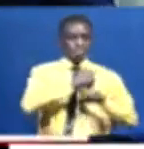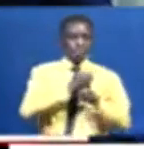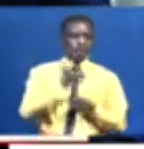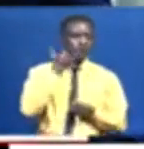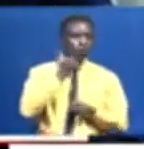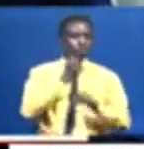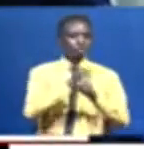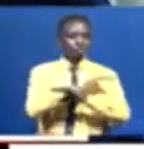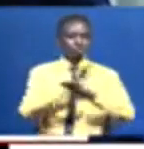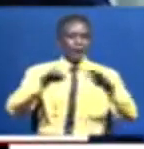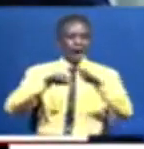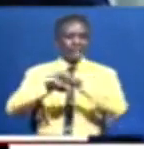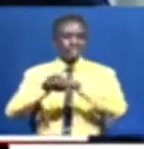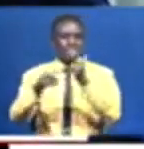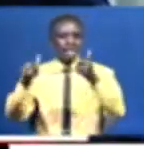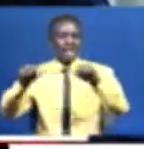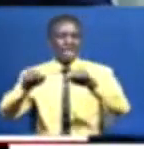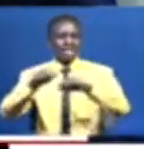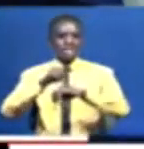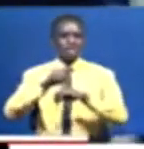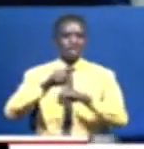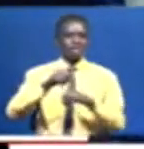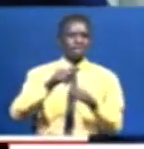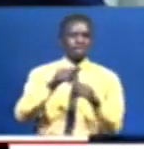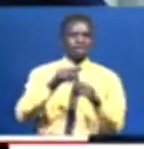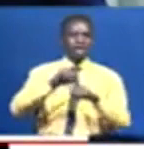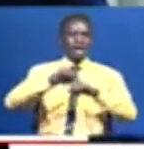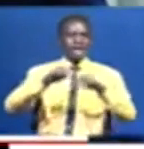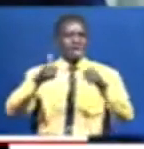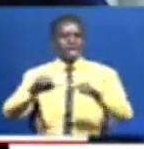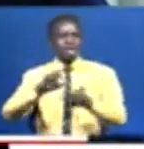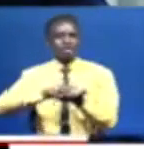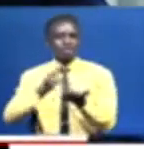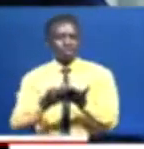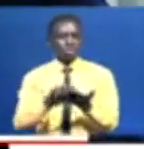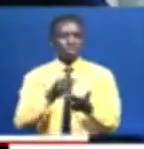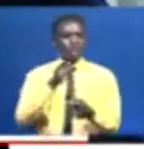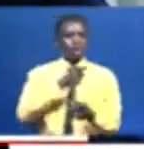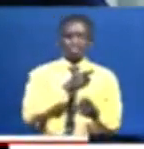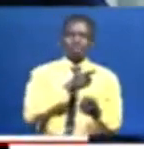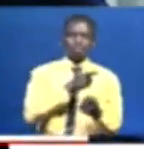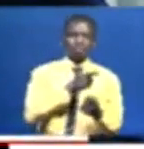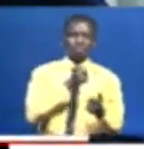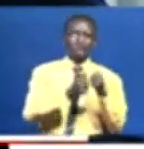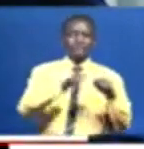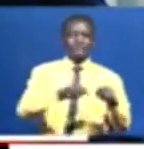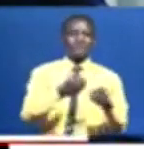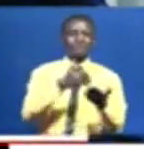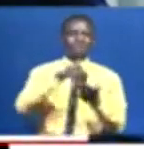accessing or spreading the breach to any environment that you're in. So, of course, that